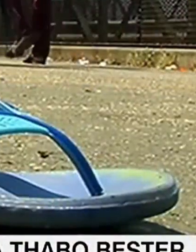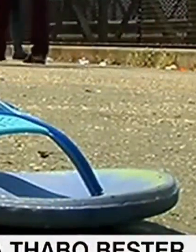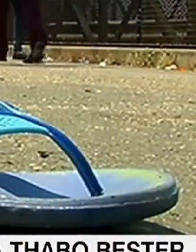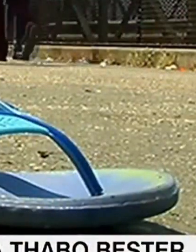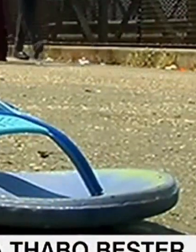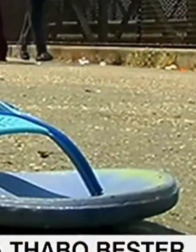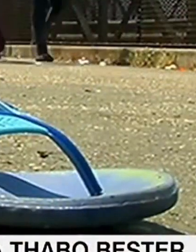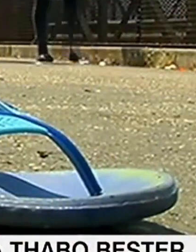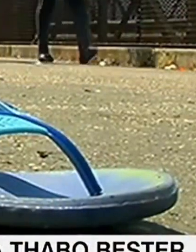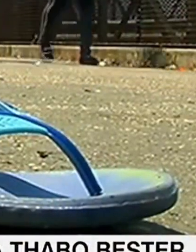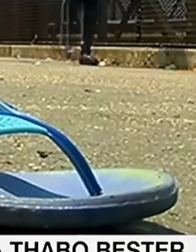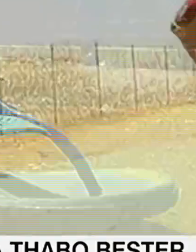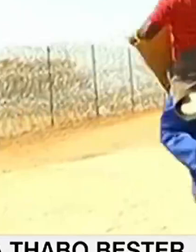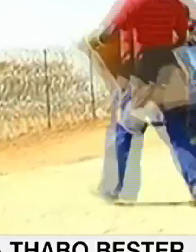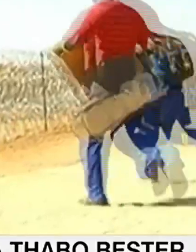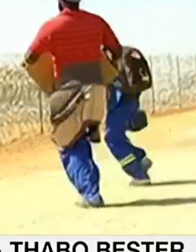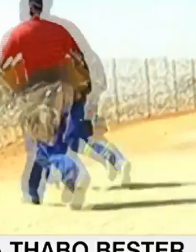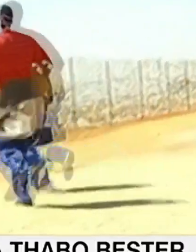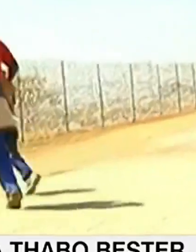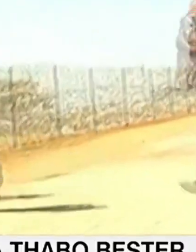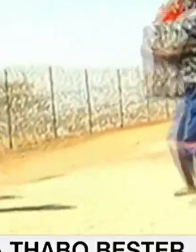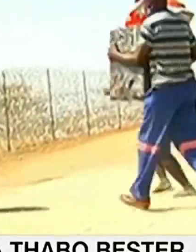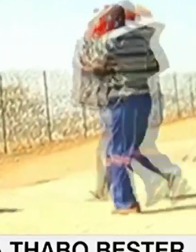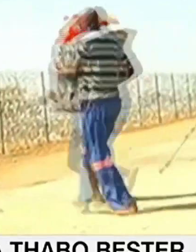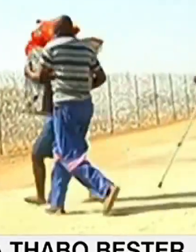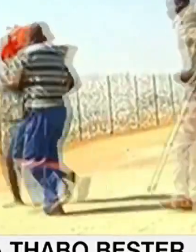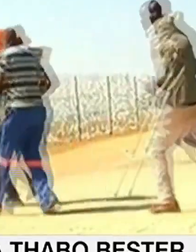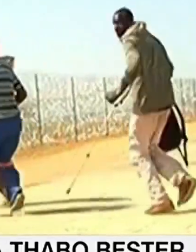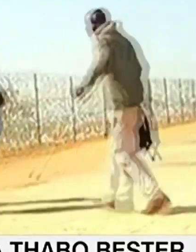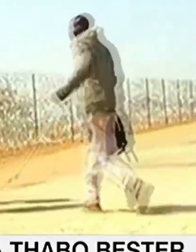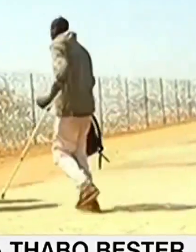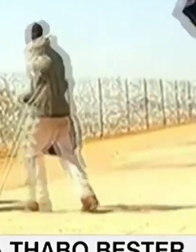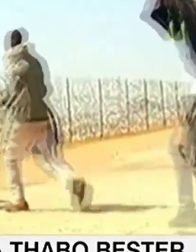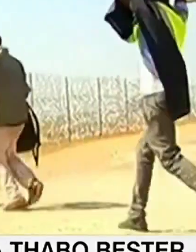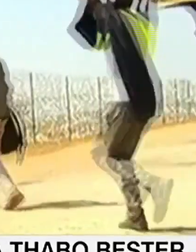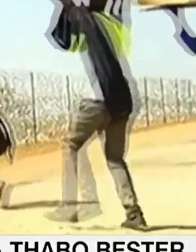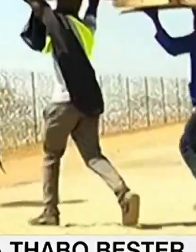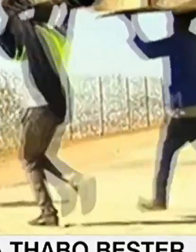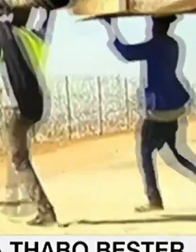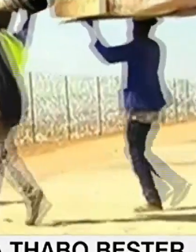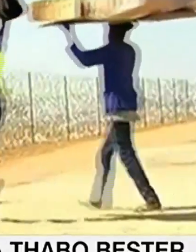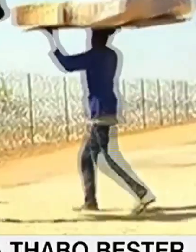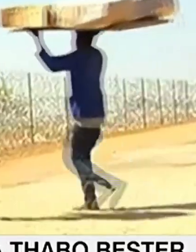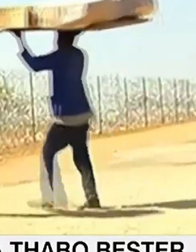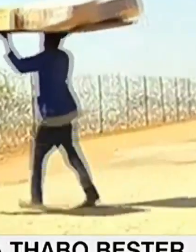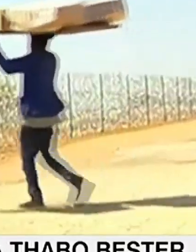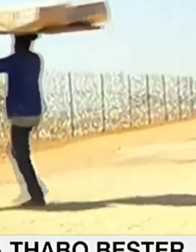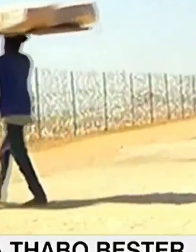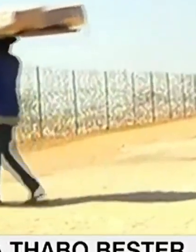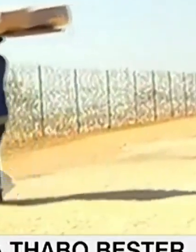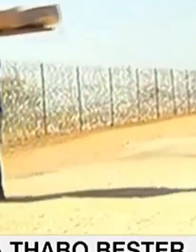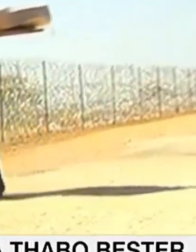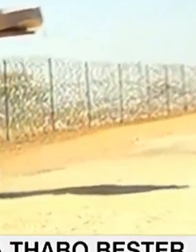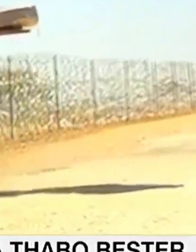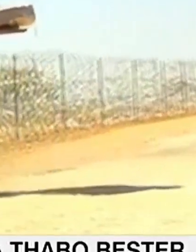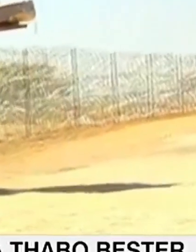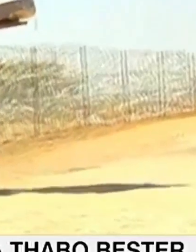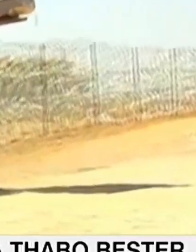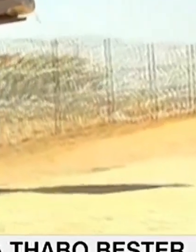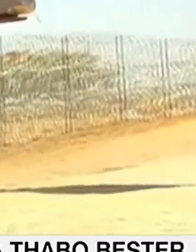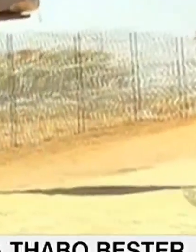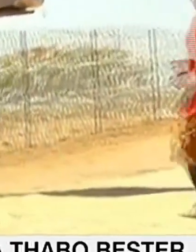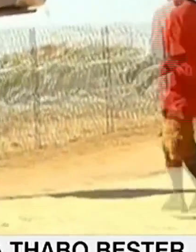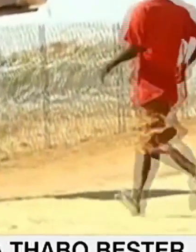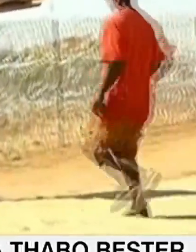o hlola etetše mollwane wo. Ketelo yeo e tla nakong ya ge go hunahuna ge ba Bester ka no ba shumisitše mollwane wo go ngwega ka